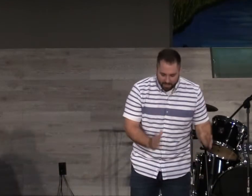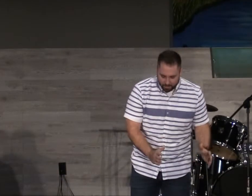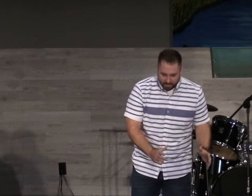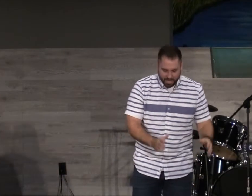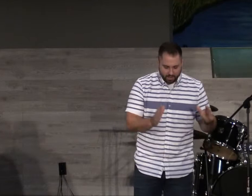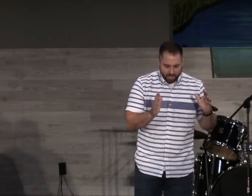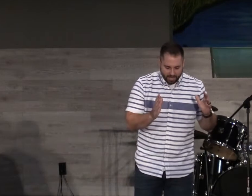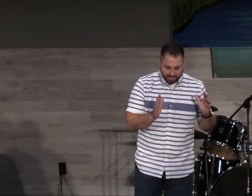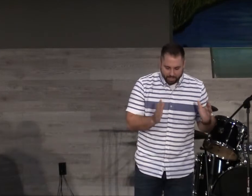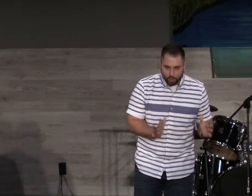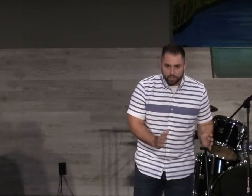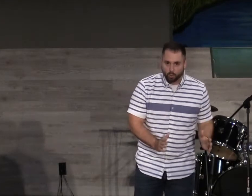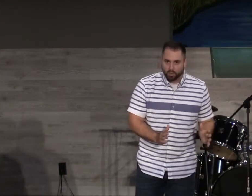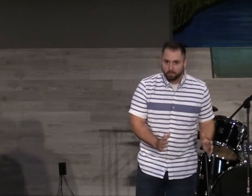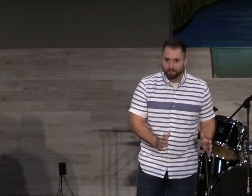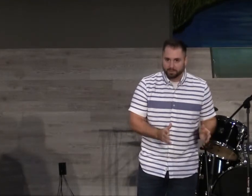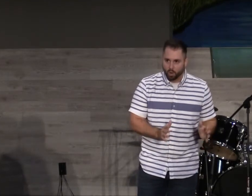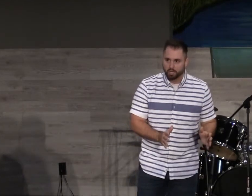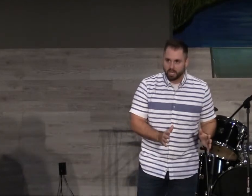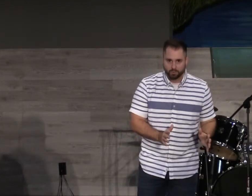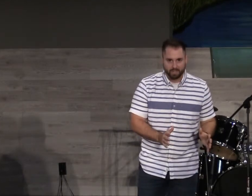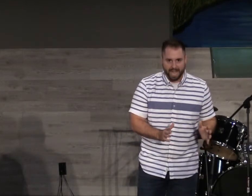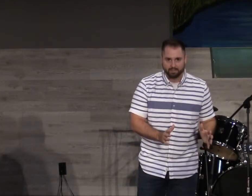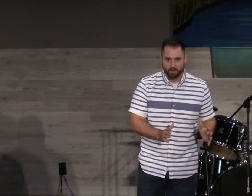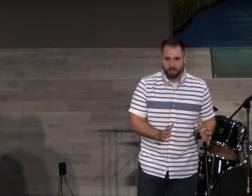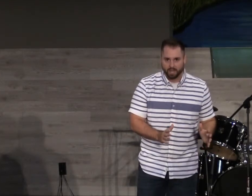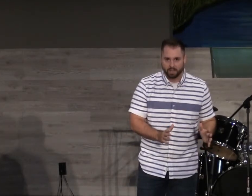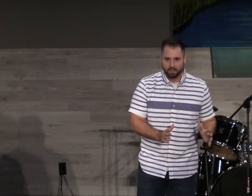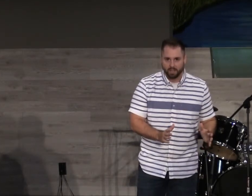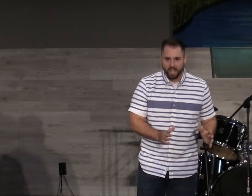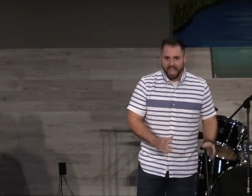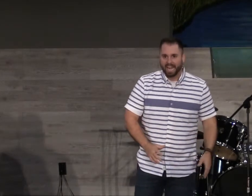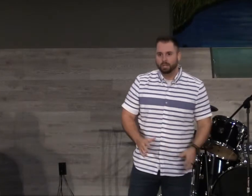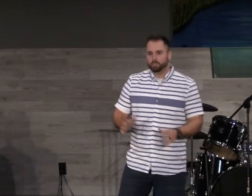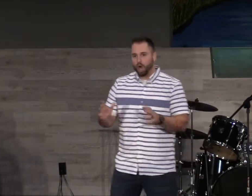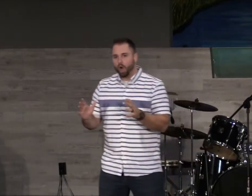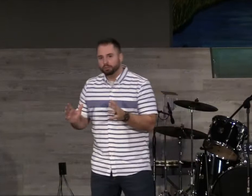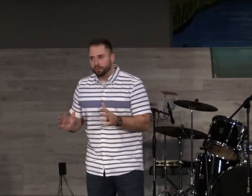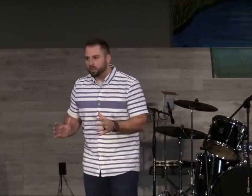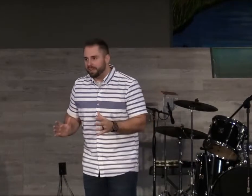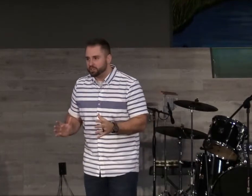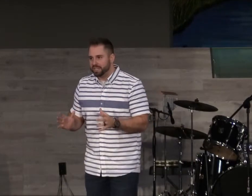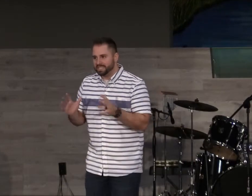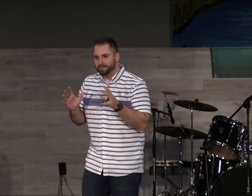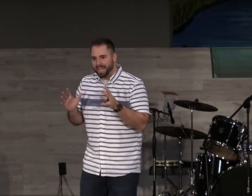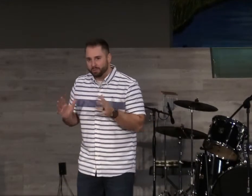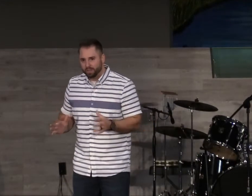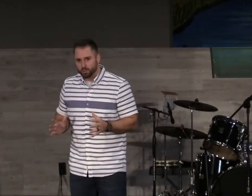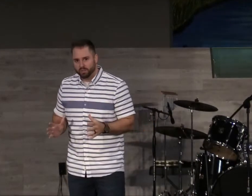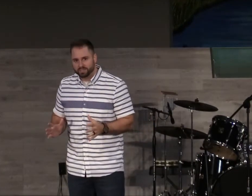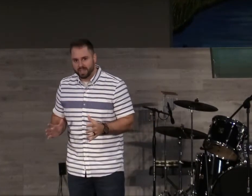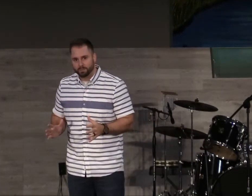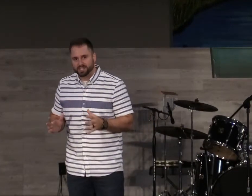was a manipulator and somebody who extorted people, his own countrymen, out of their money. And he was called to follow after Jesus. He became